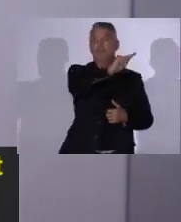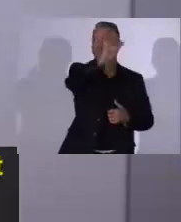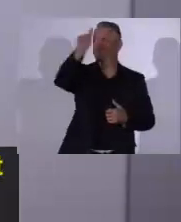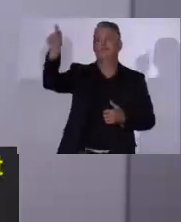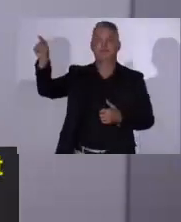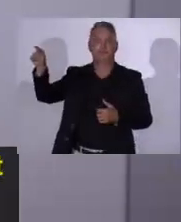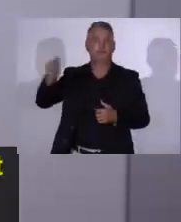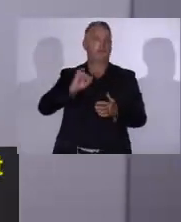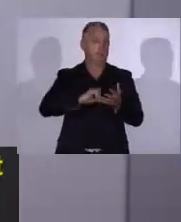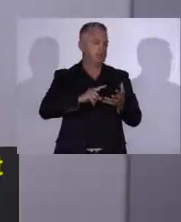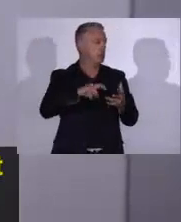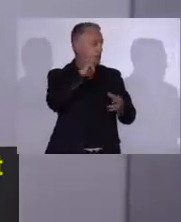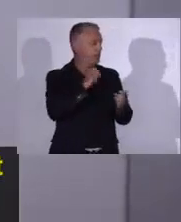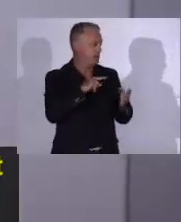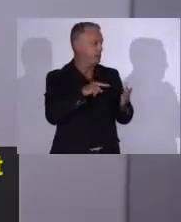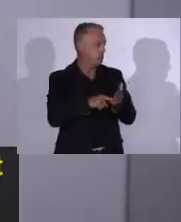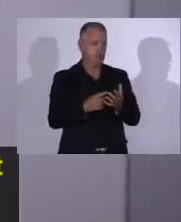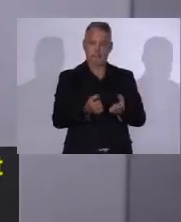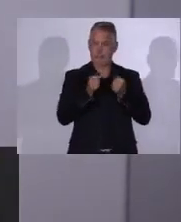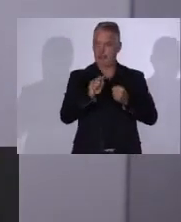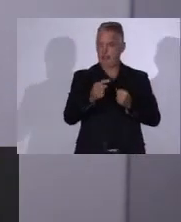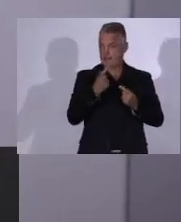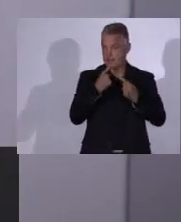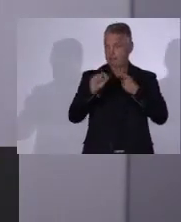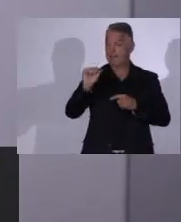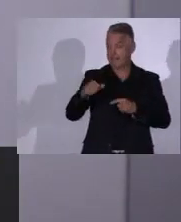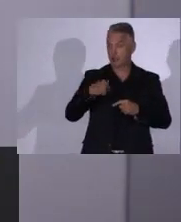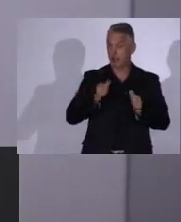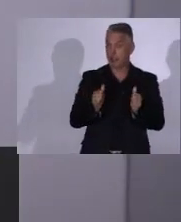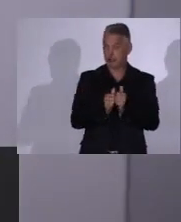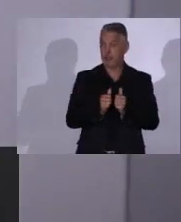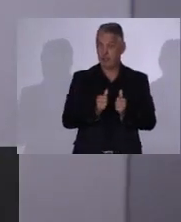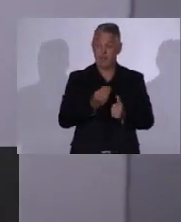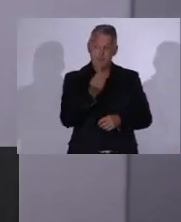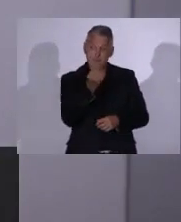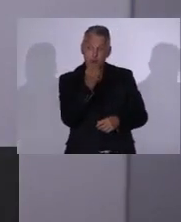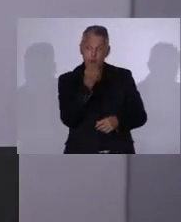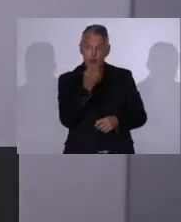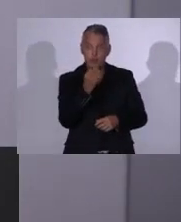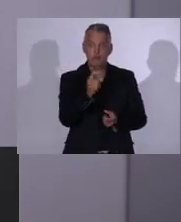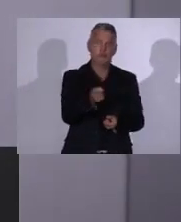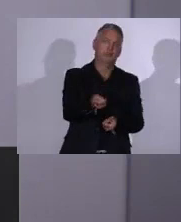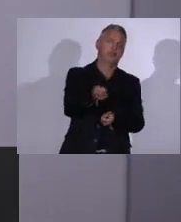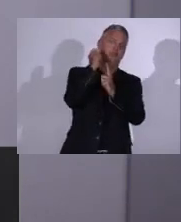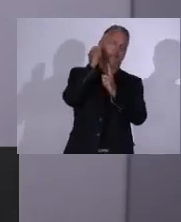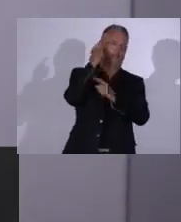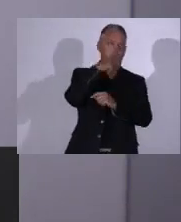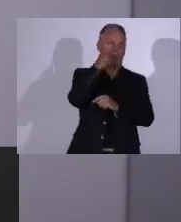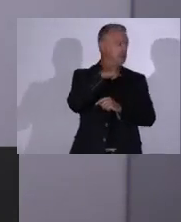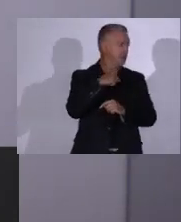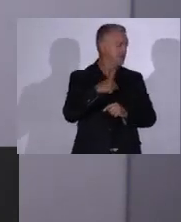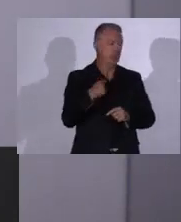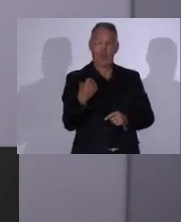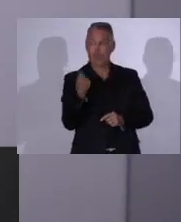be important for me to get that information. And I agree, food is a great draw. With the pilot that's been running in